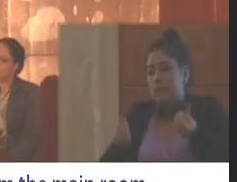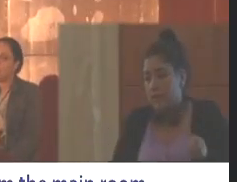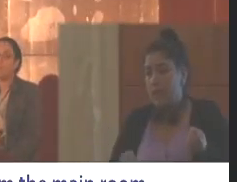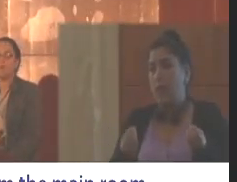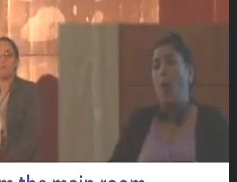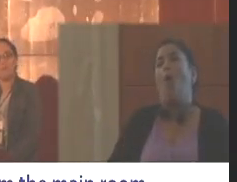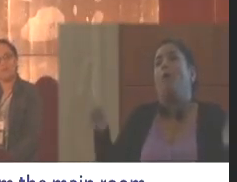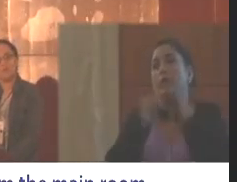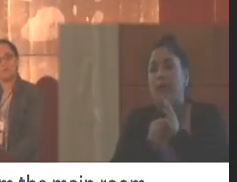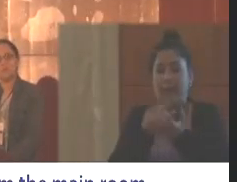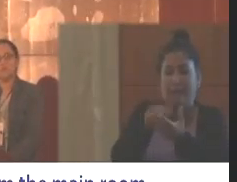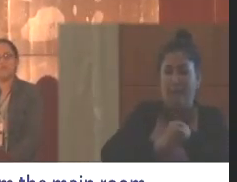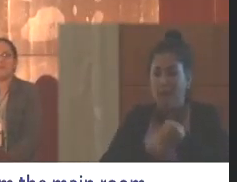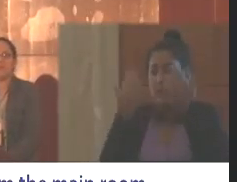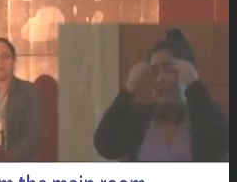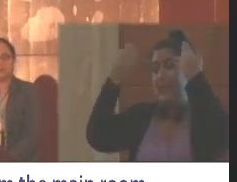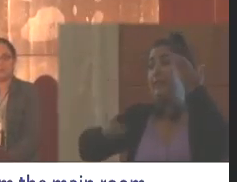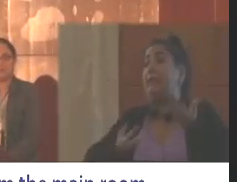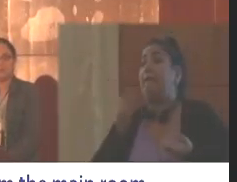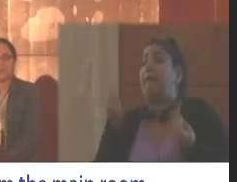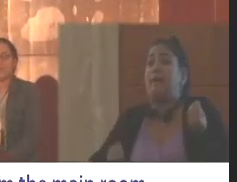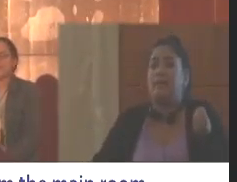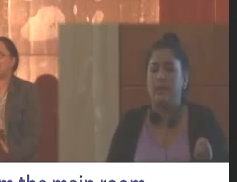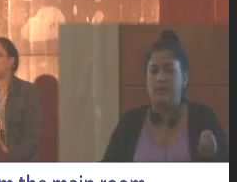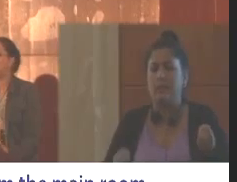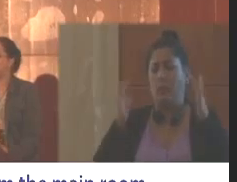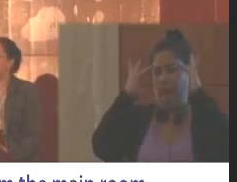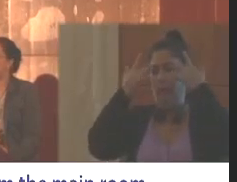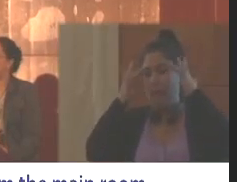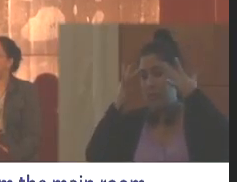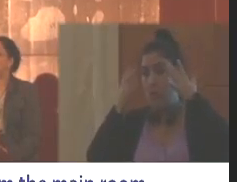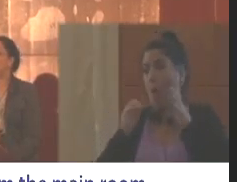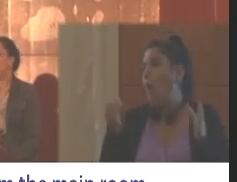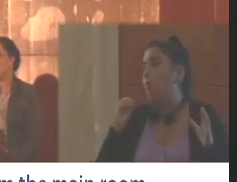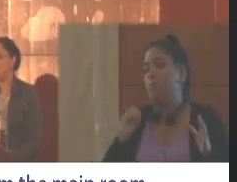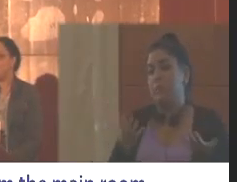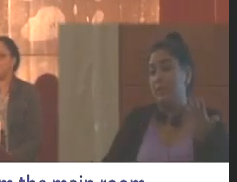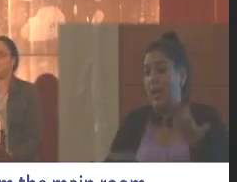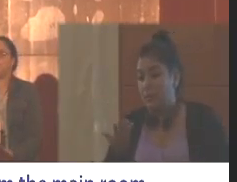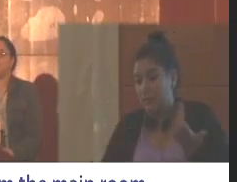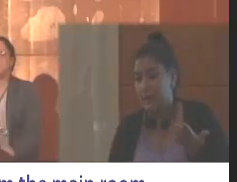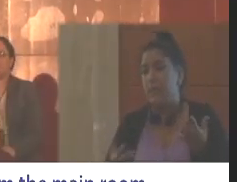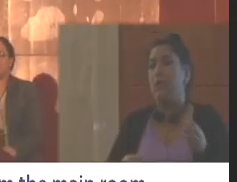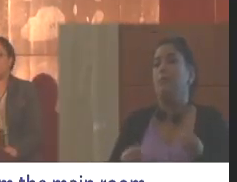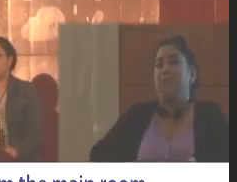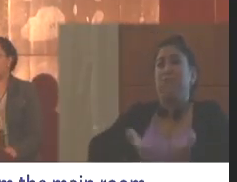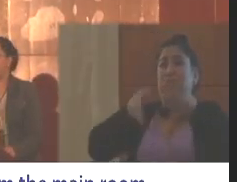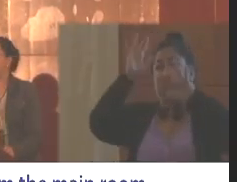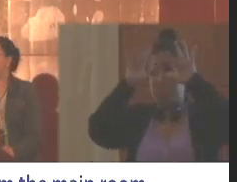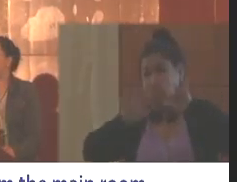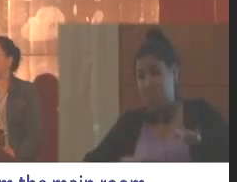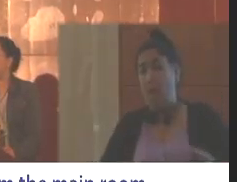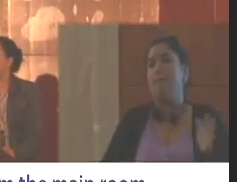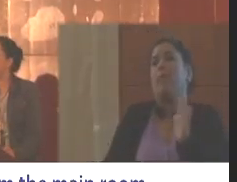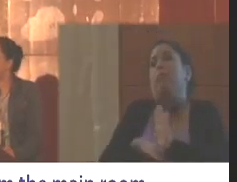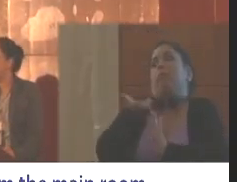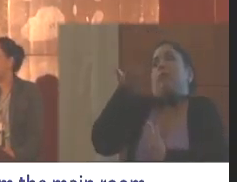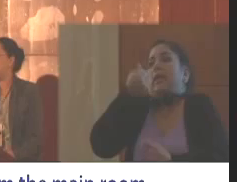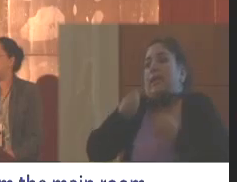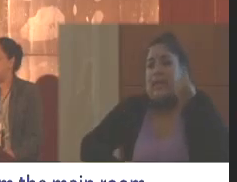season, the request for additional resources is not the same or even more? What are we doing from the finance